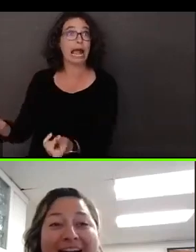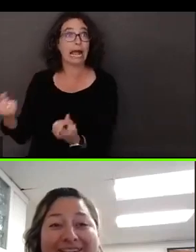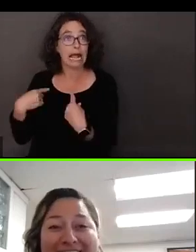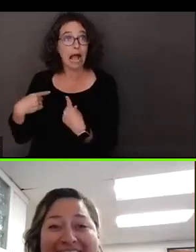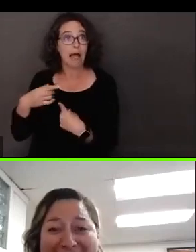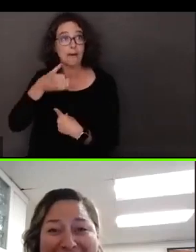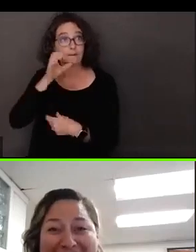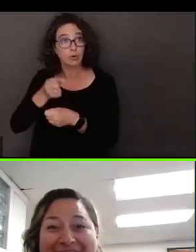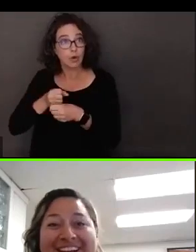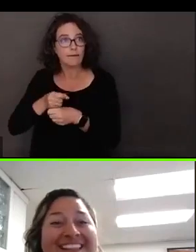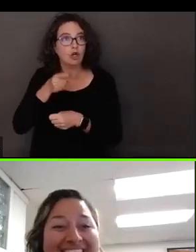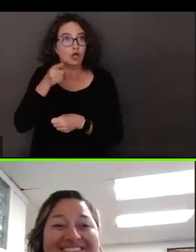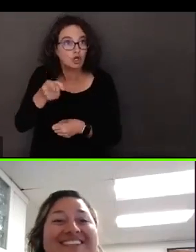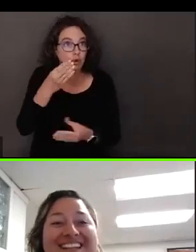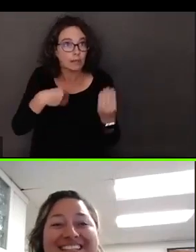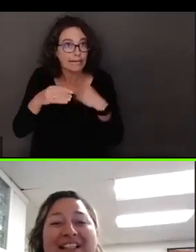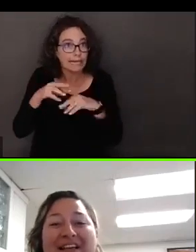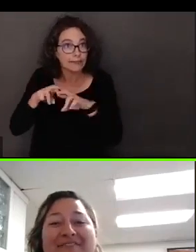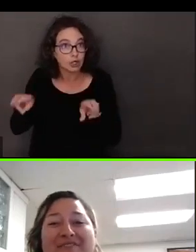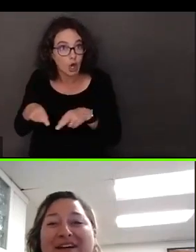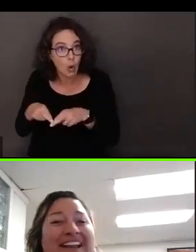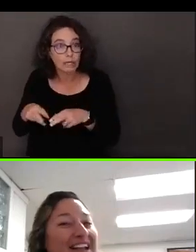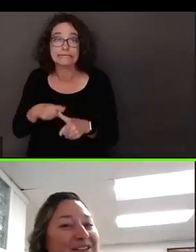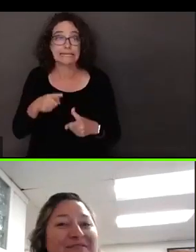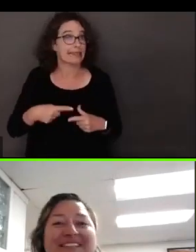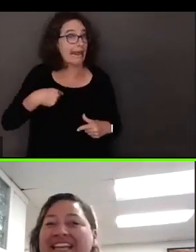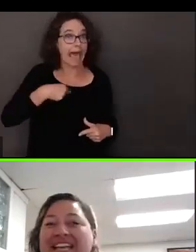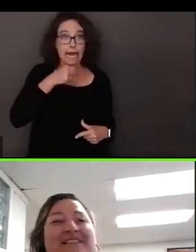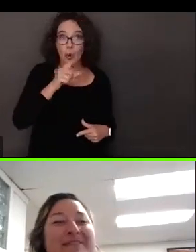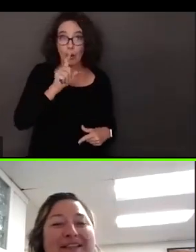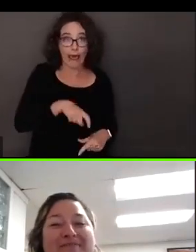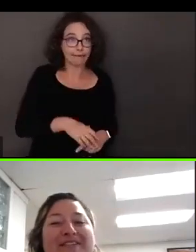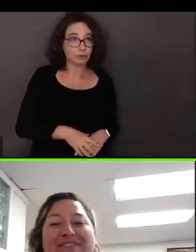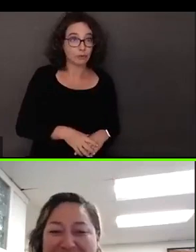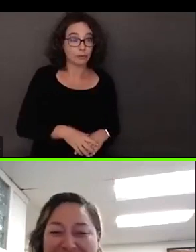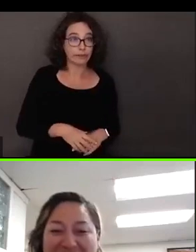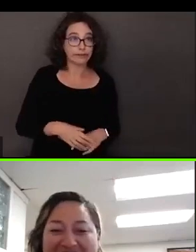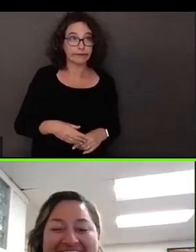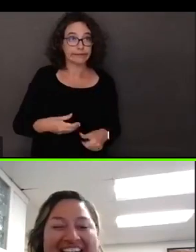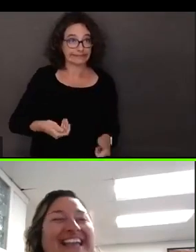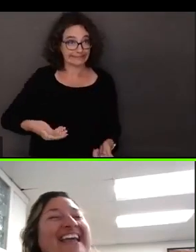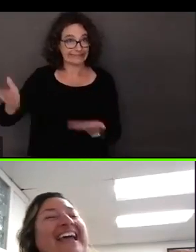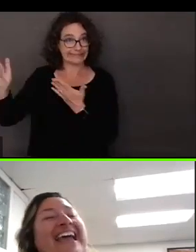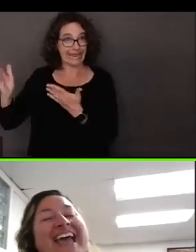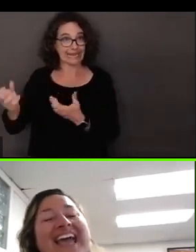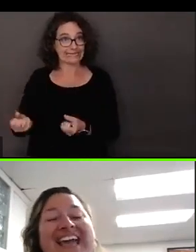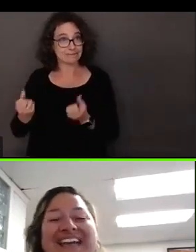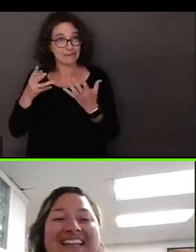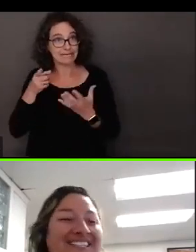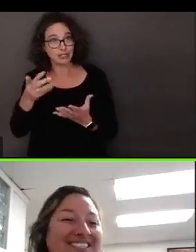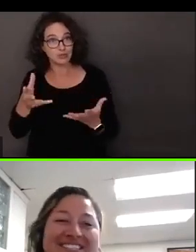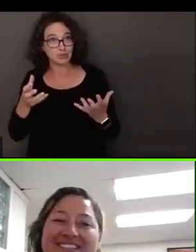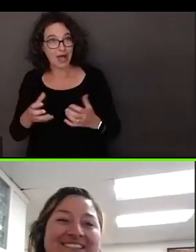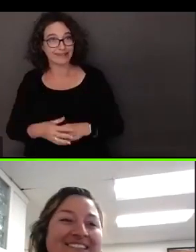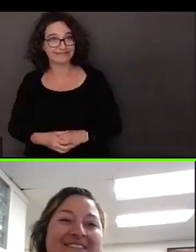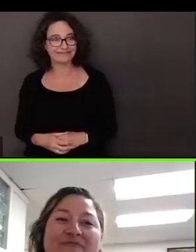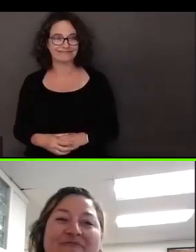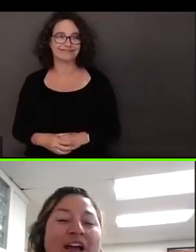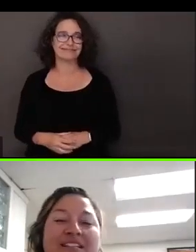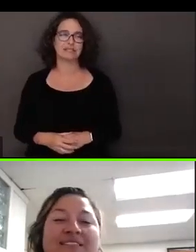donuts so I don't have to. That's what I tell everyone. You can take as many with you as you'd like. And